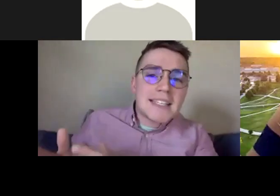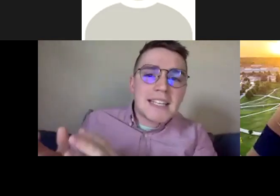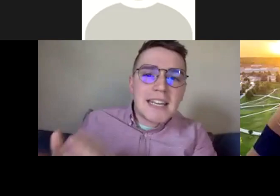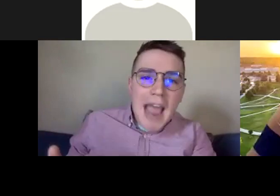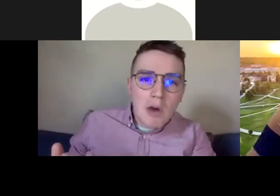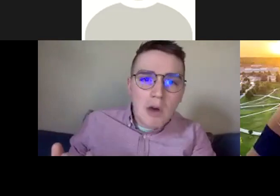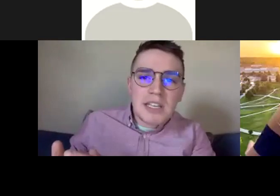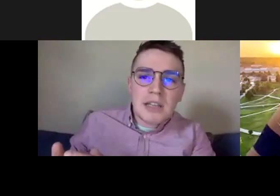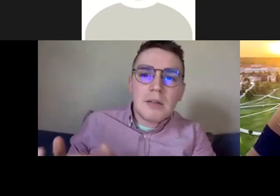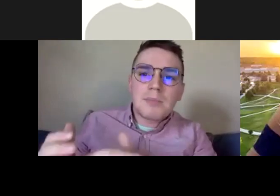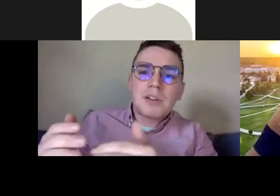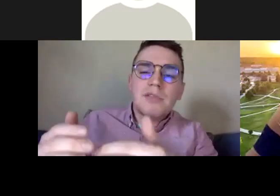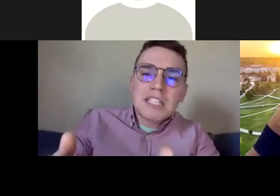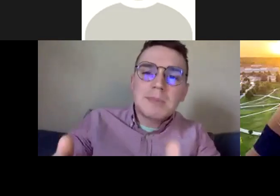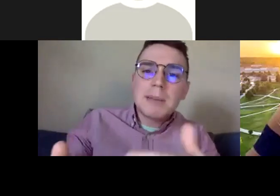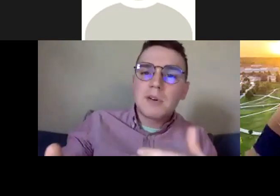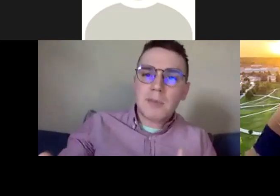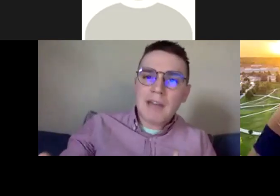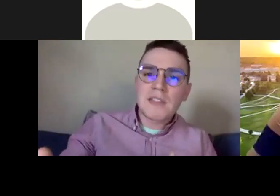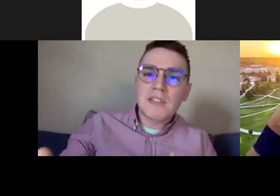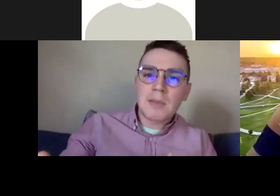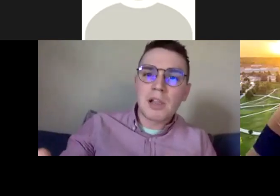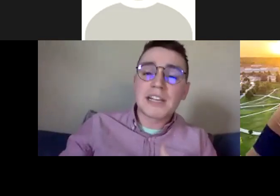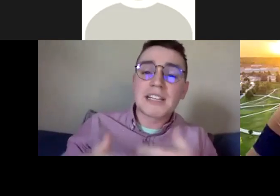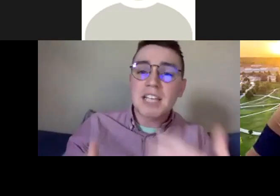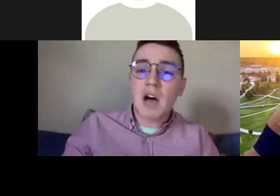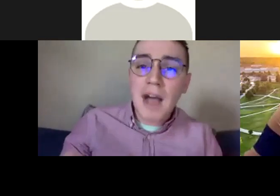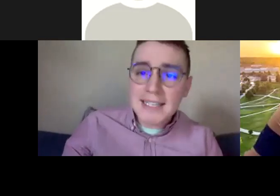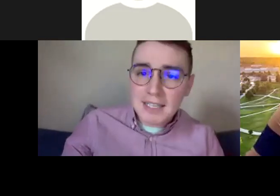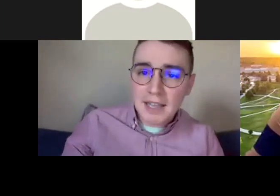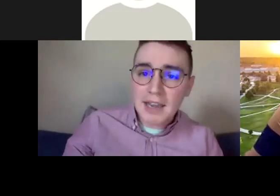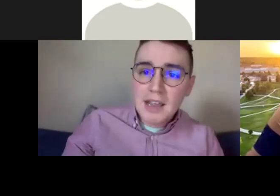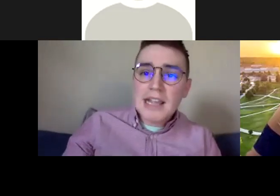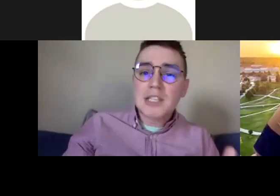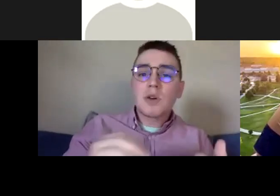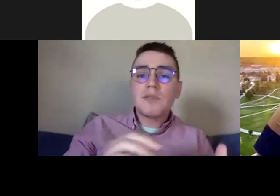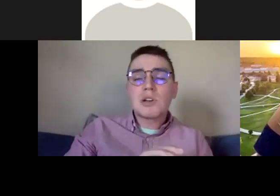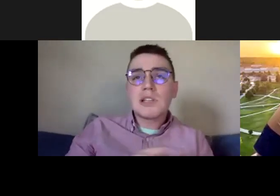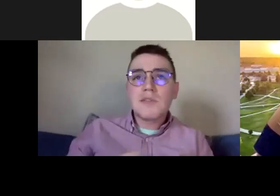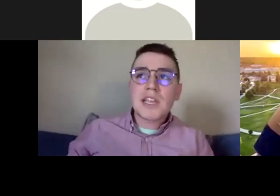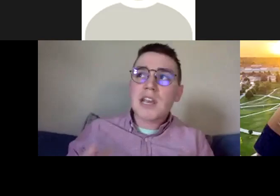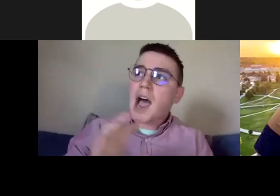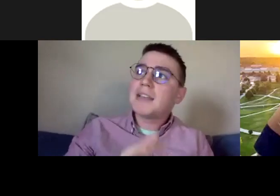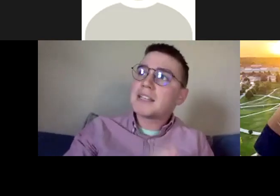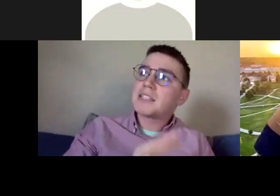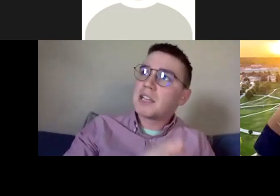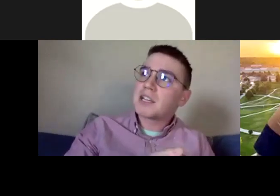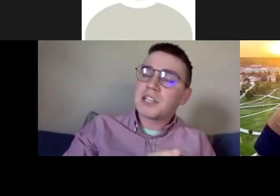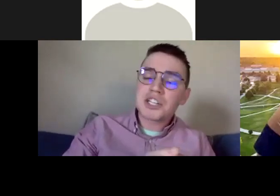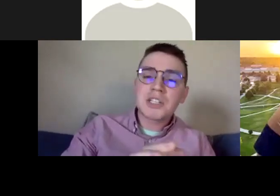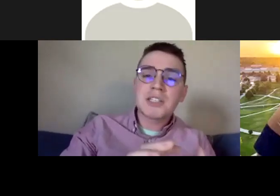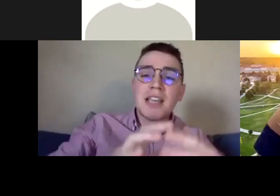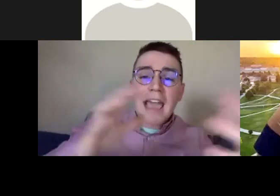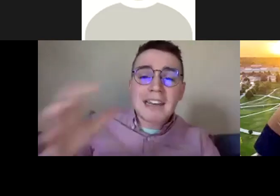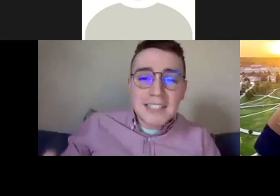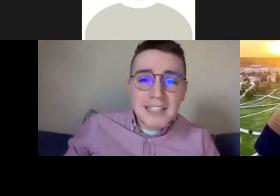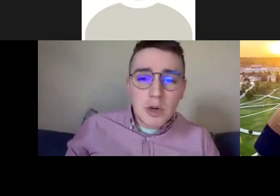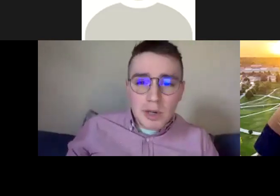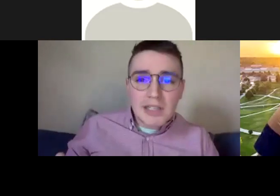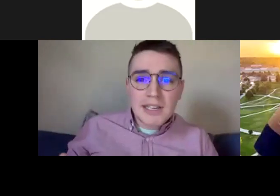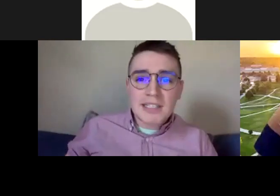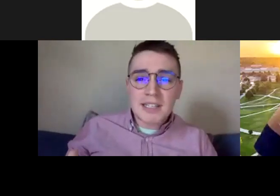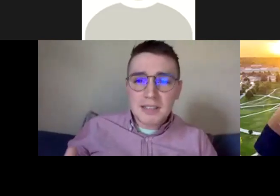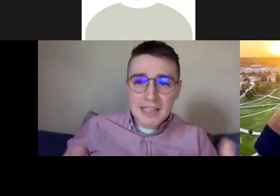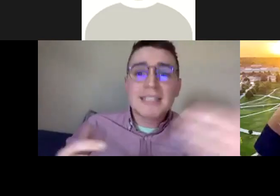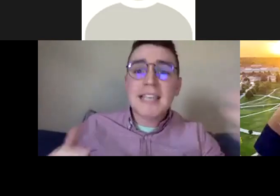high density housing prevents people from having the ability to self-isolate. And so if you are living in high density conditions, and indeed